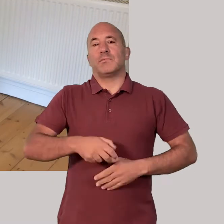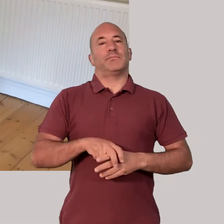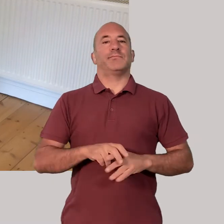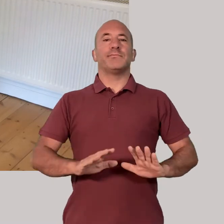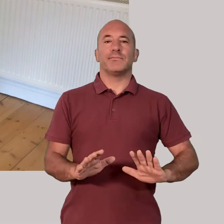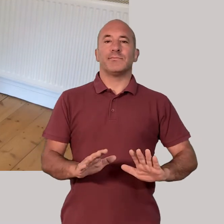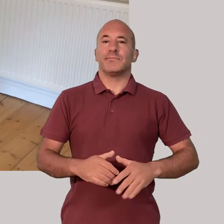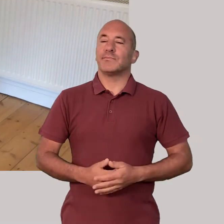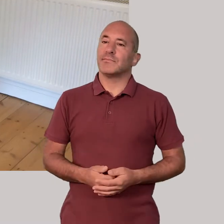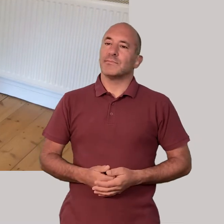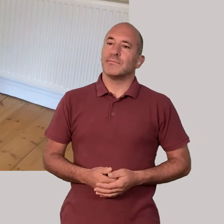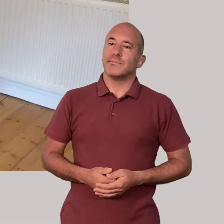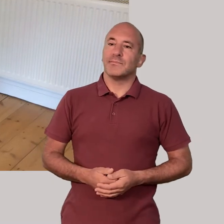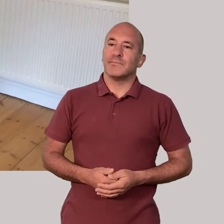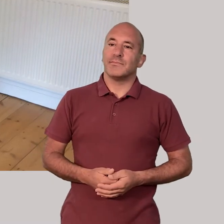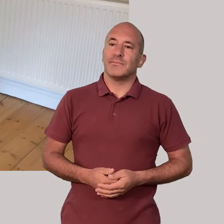And then sit up again.